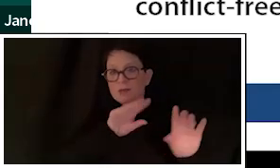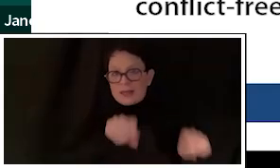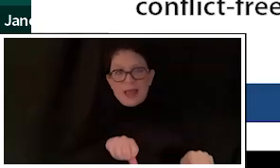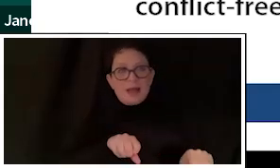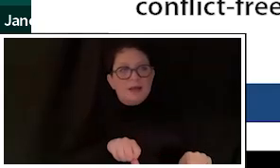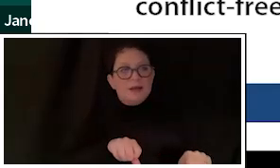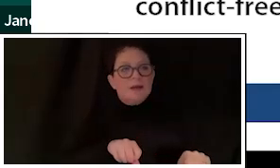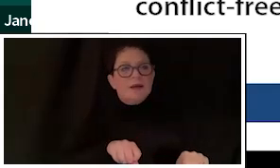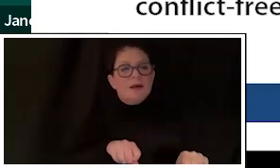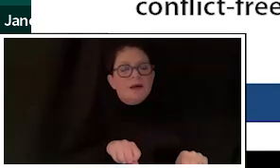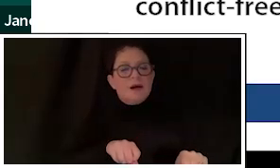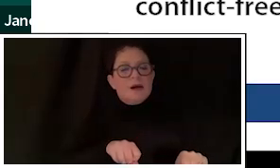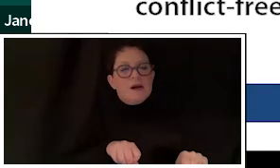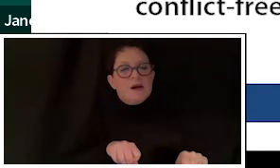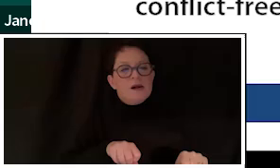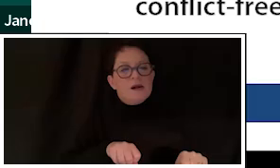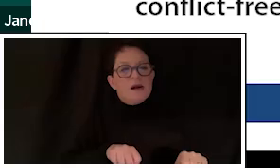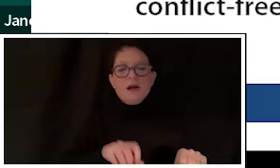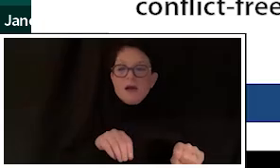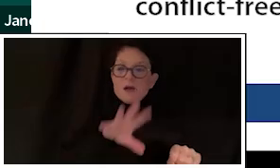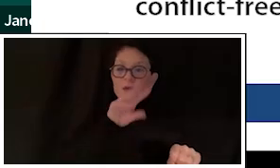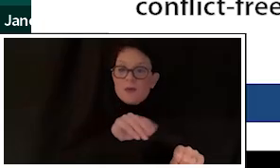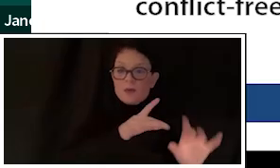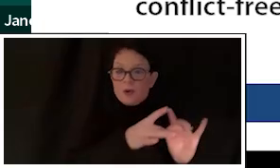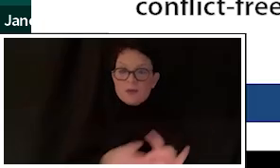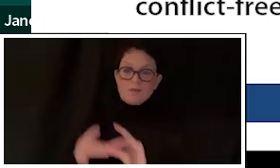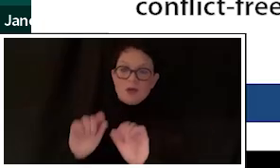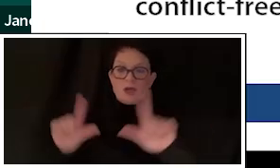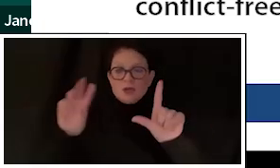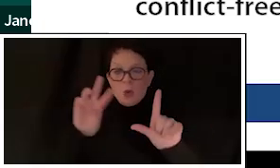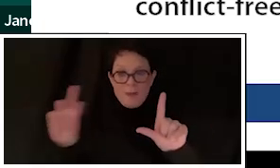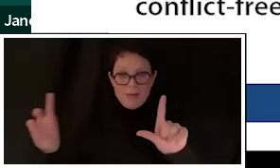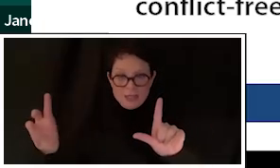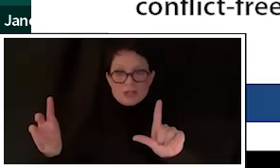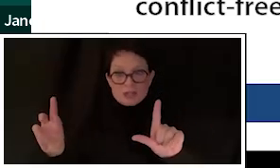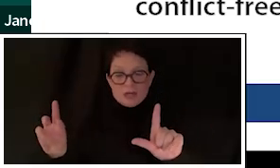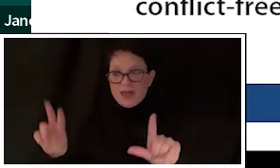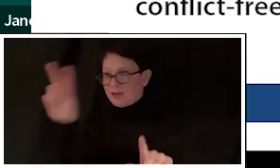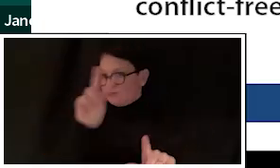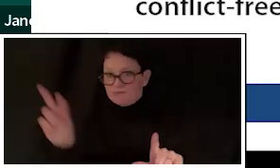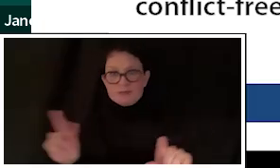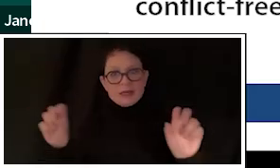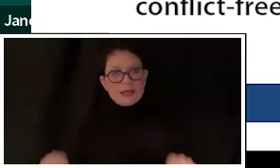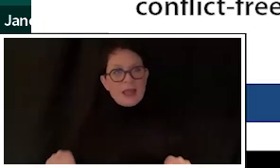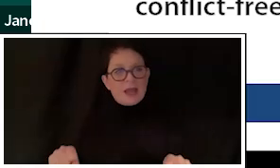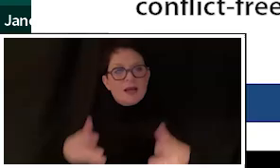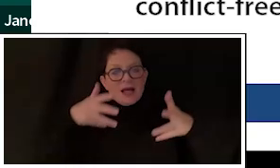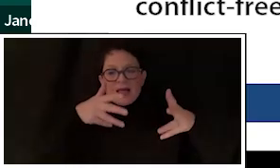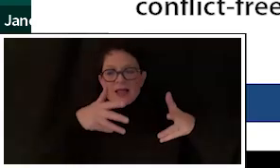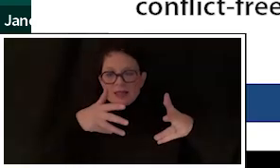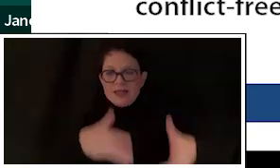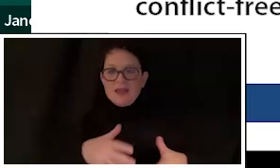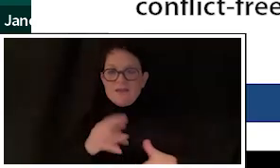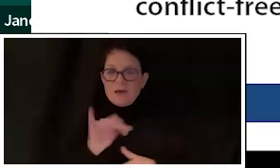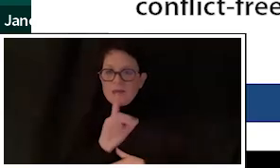this QR code will take you to our webpage and give you information on the Leave Behind